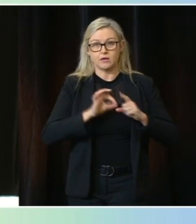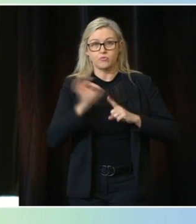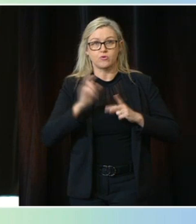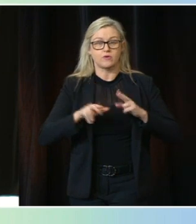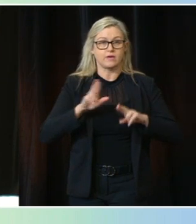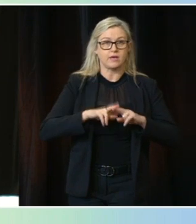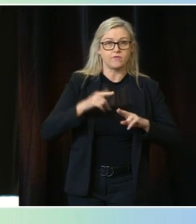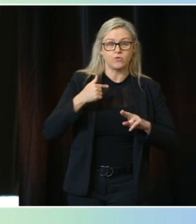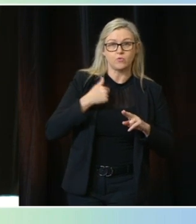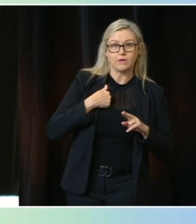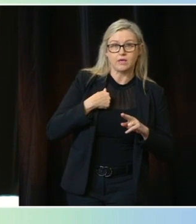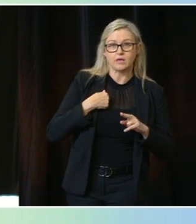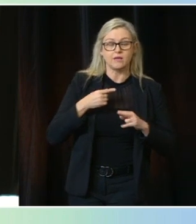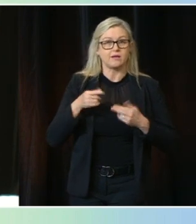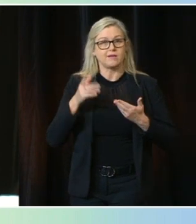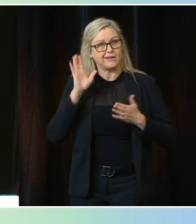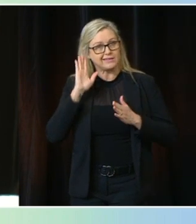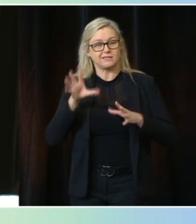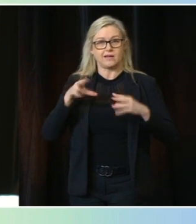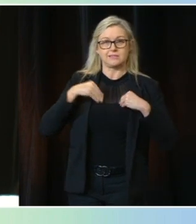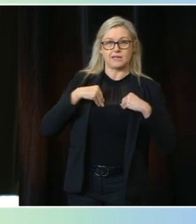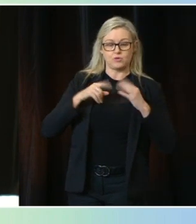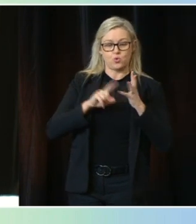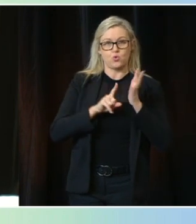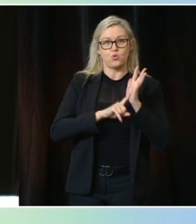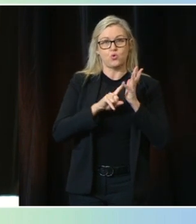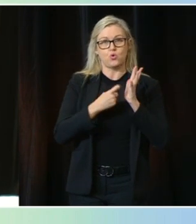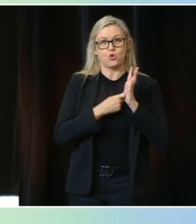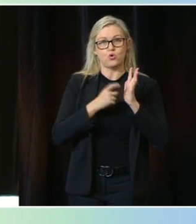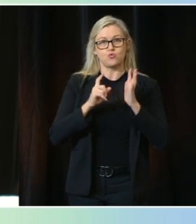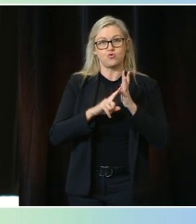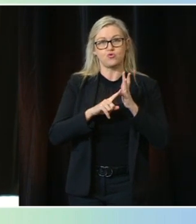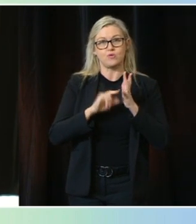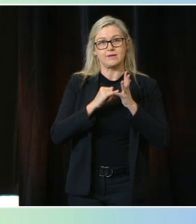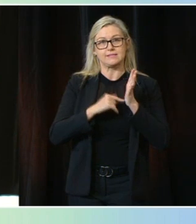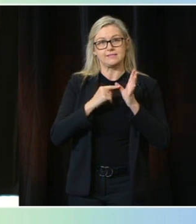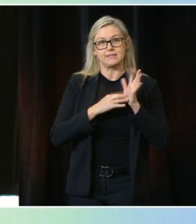call of the Uluru statement from the heart sometime